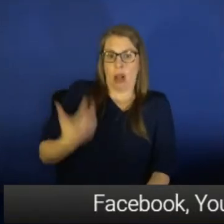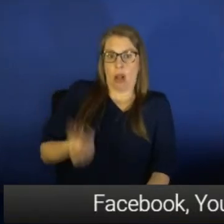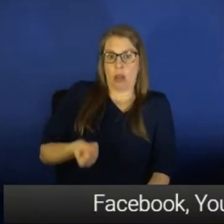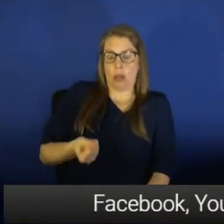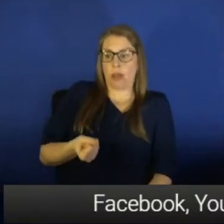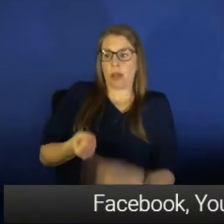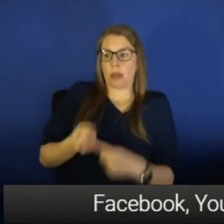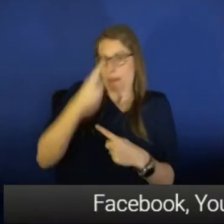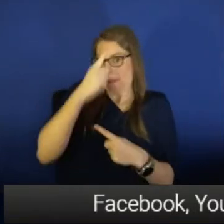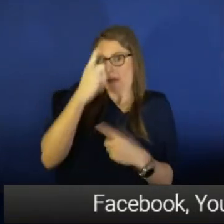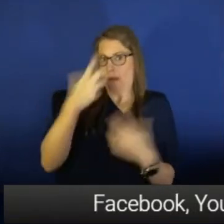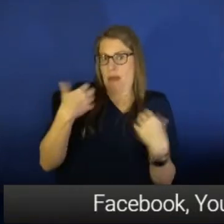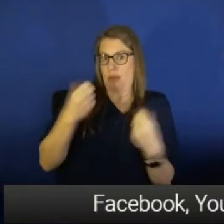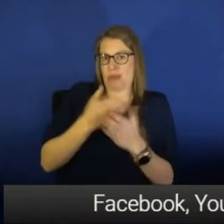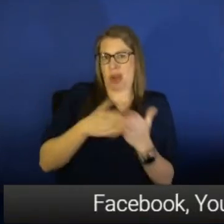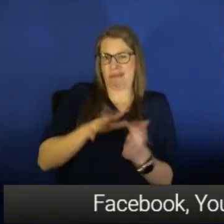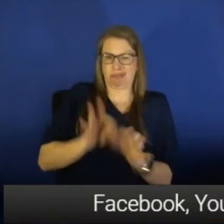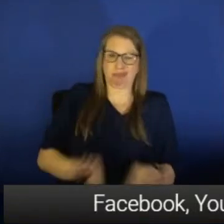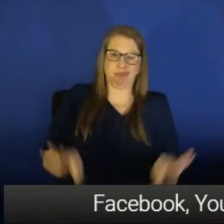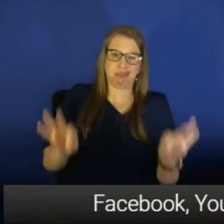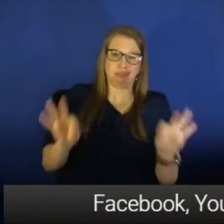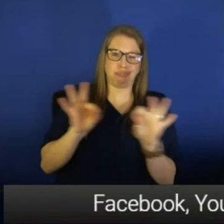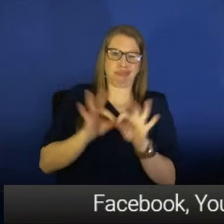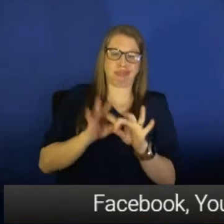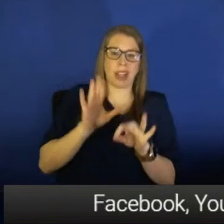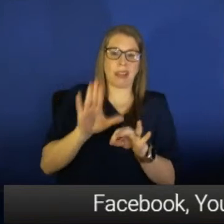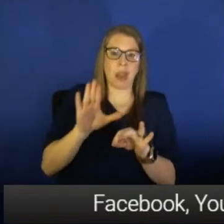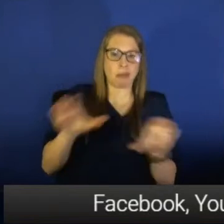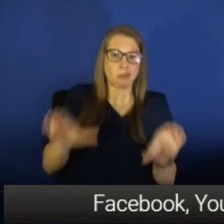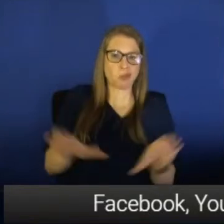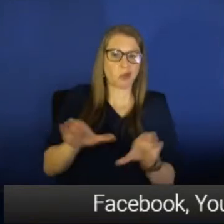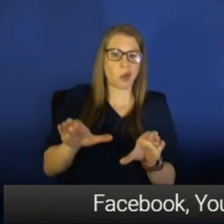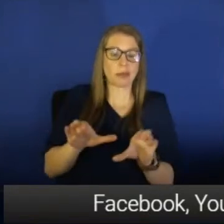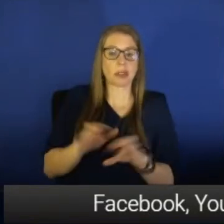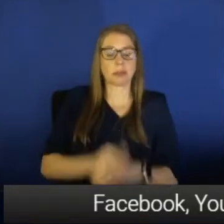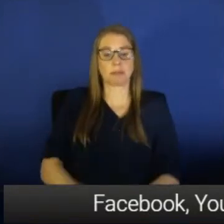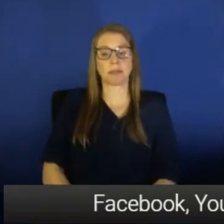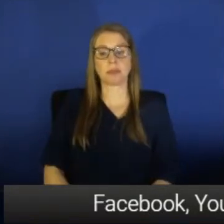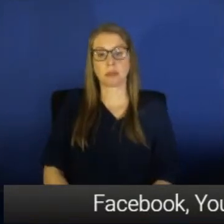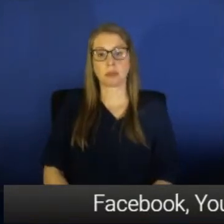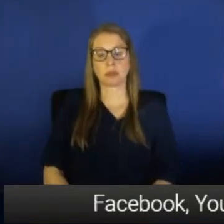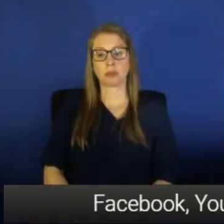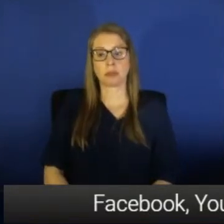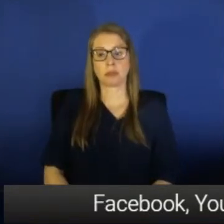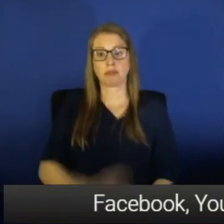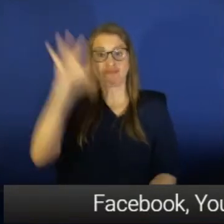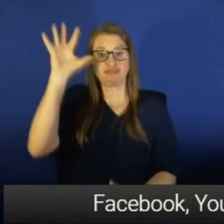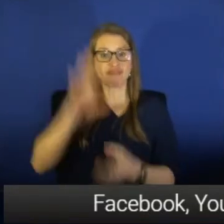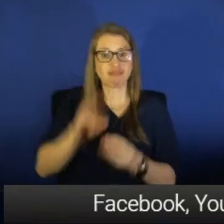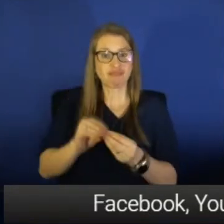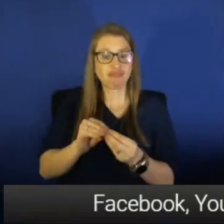and what, the sort of comprehensive sports psychology